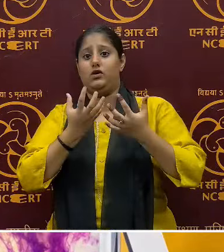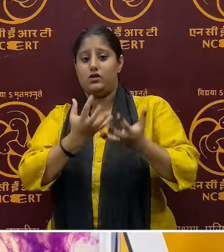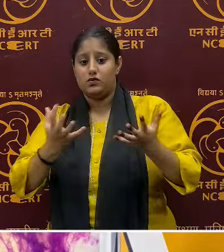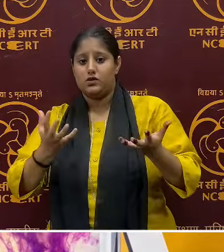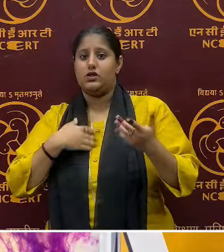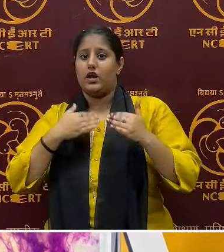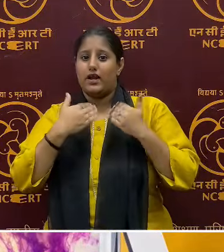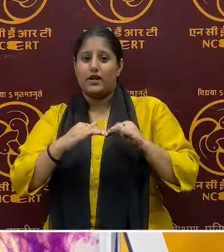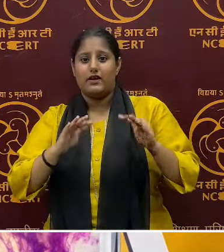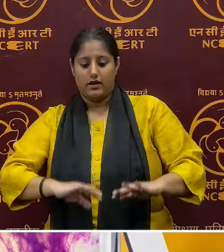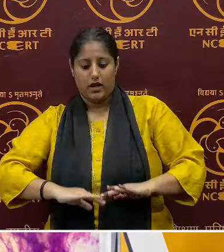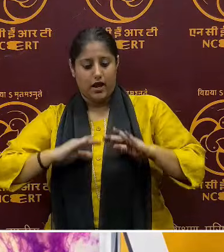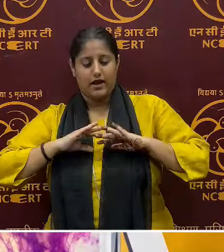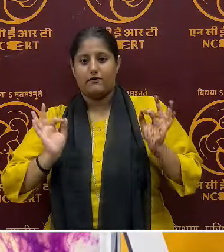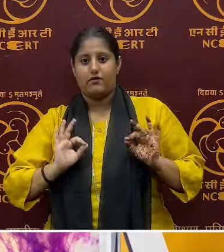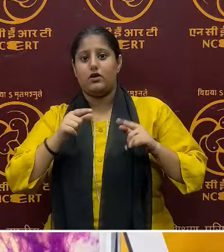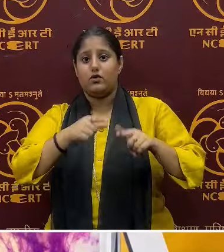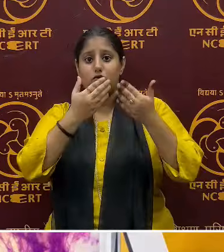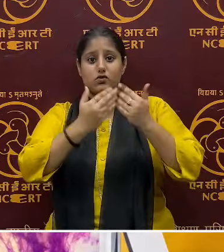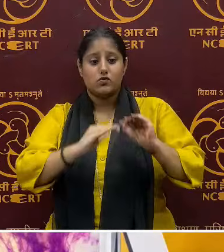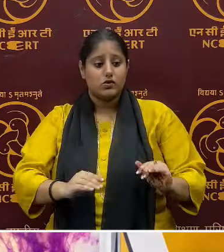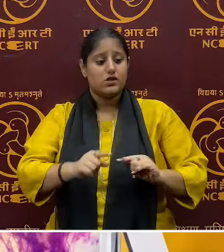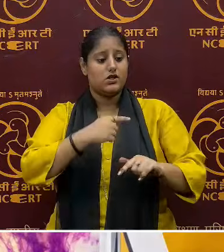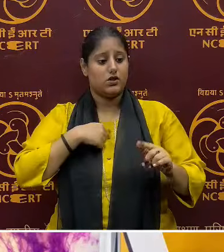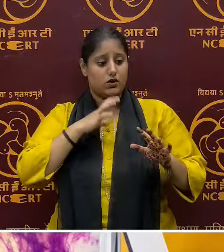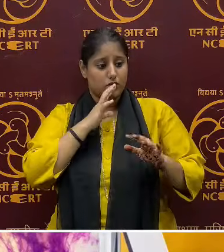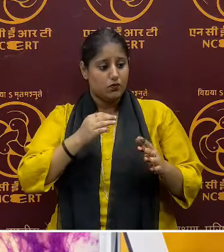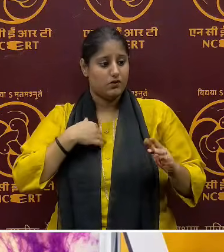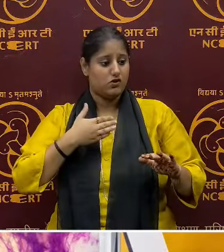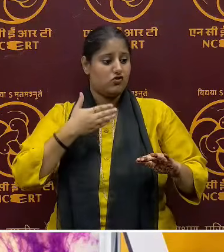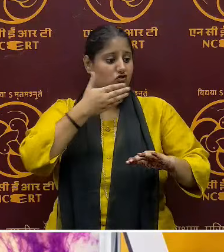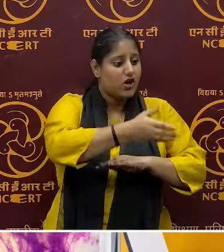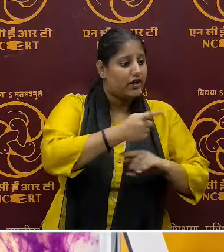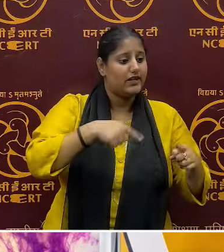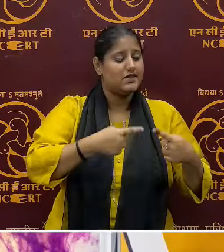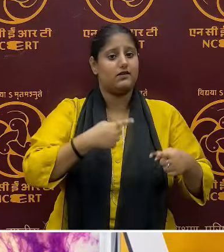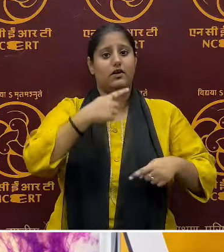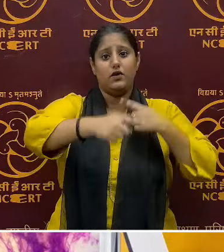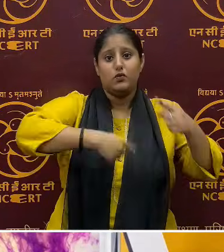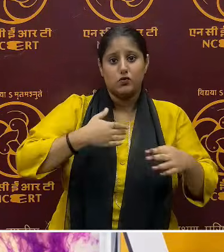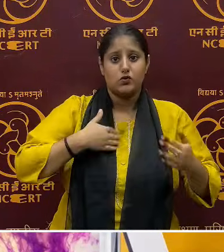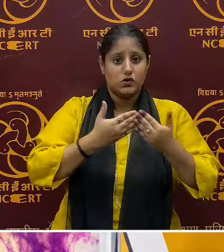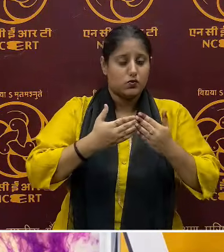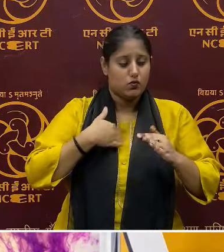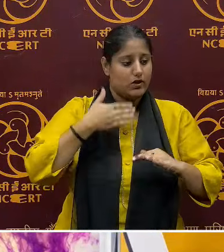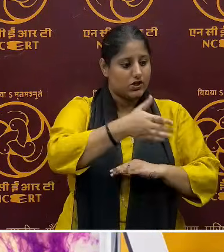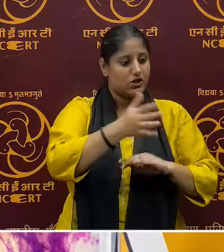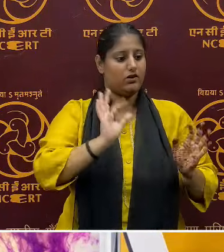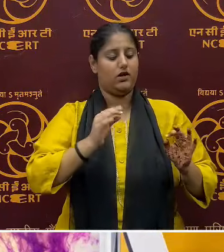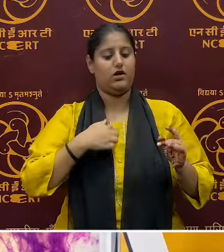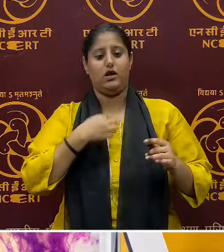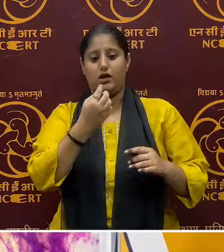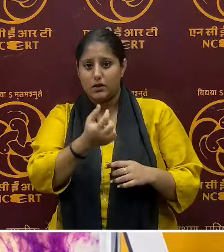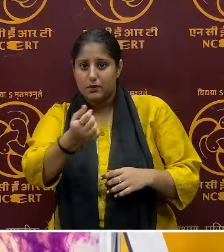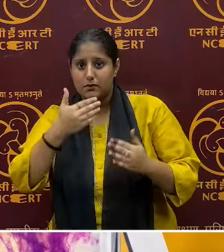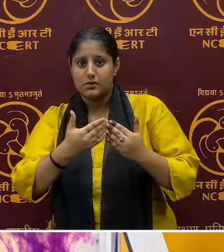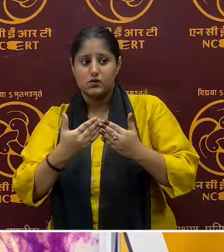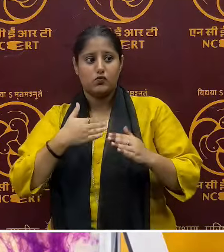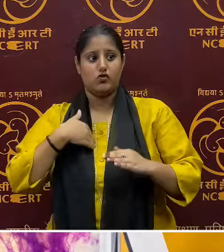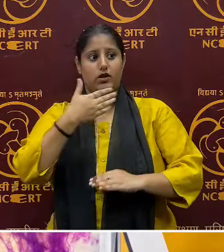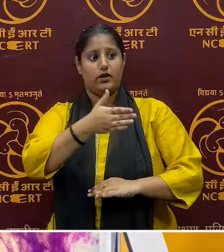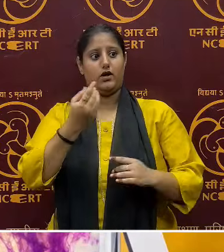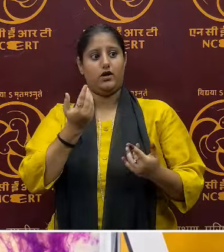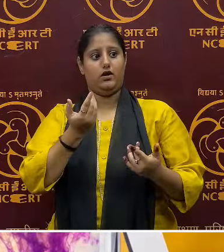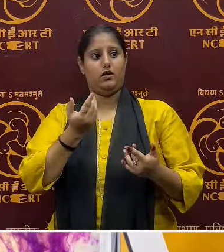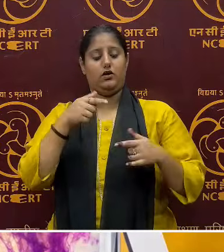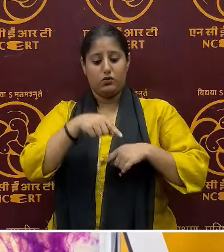enough, and especially for those students who are not going for regular schooling, you know, they are studying through open schooling and unconventional schooling systems. For